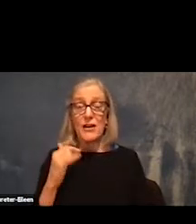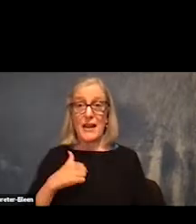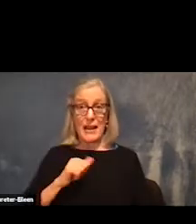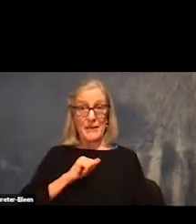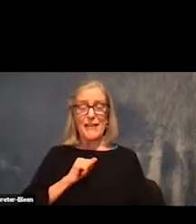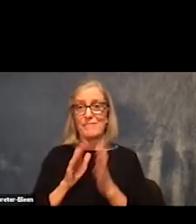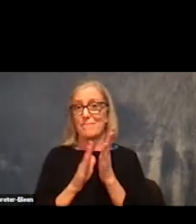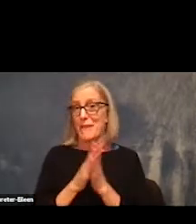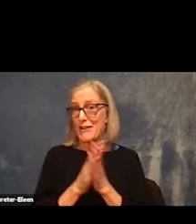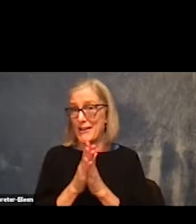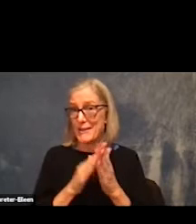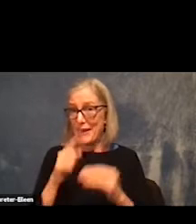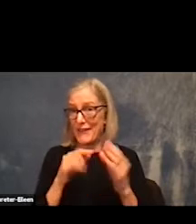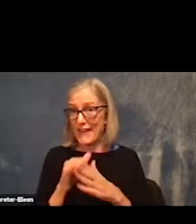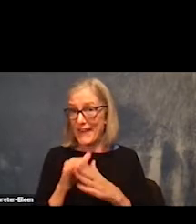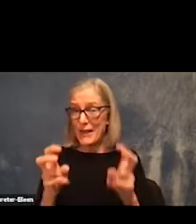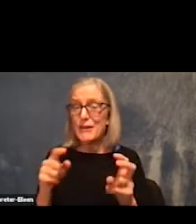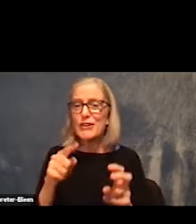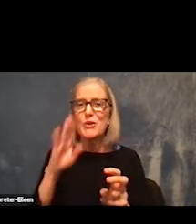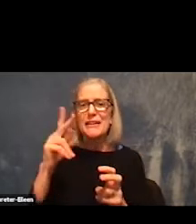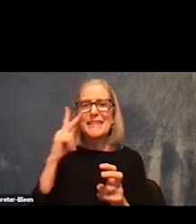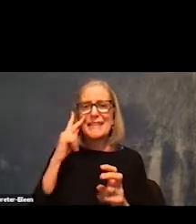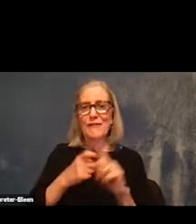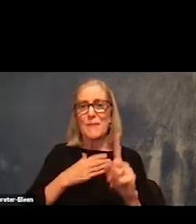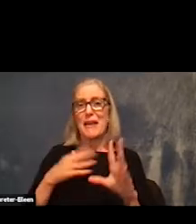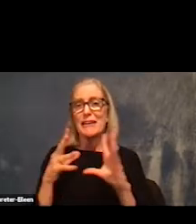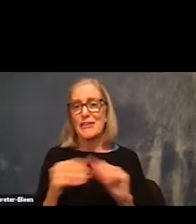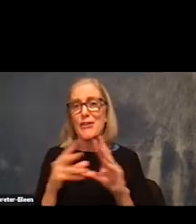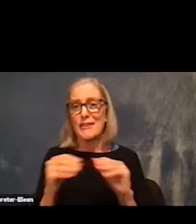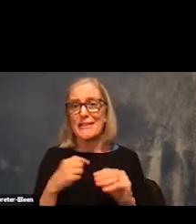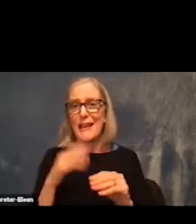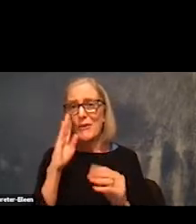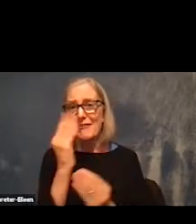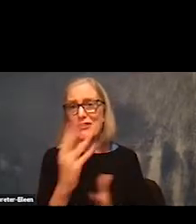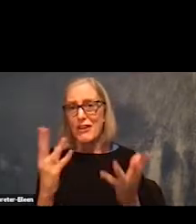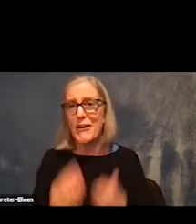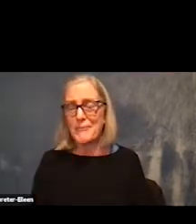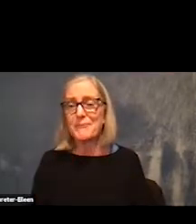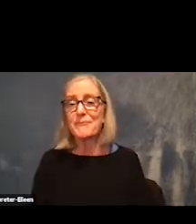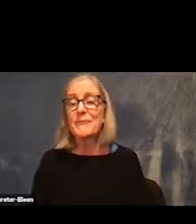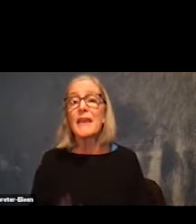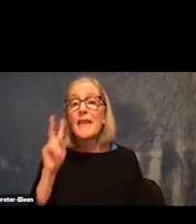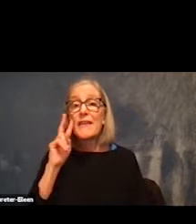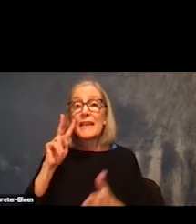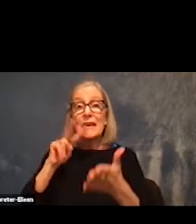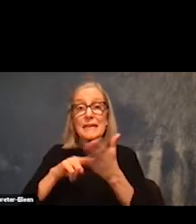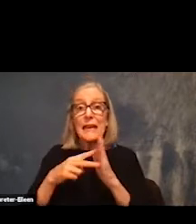personally, as you will hear in some of the stories that I'm about to share with you. The intended outcomes for